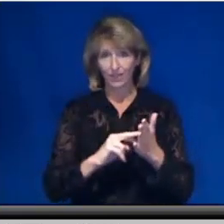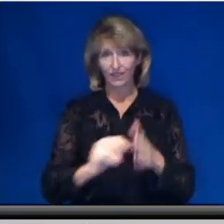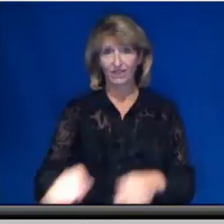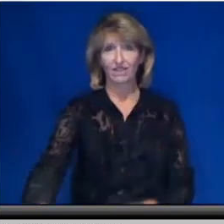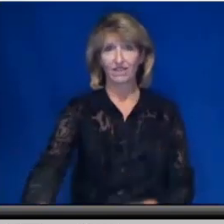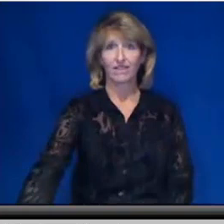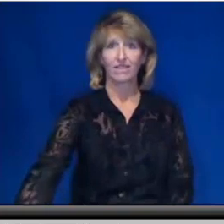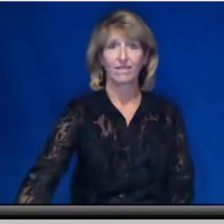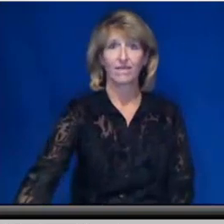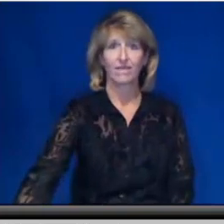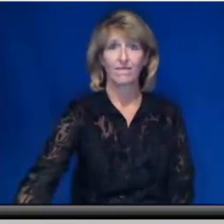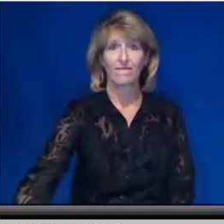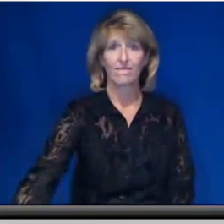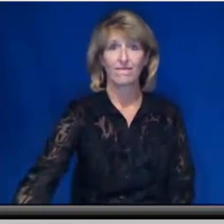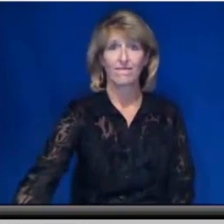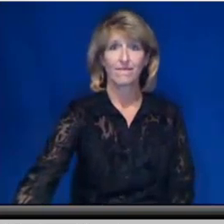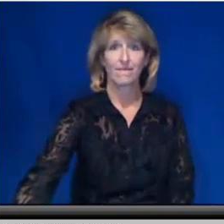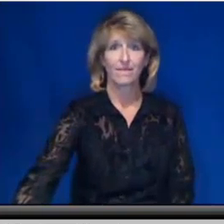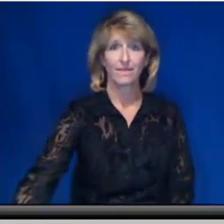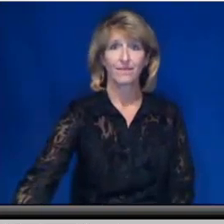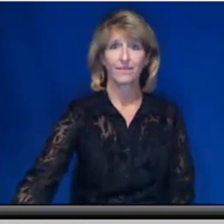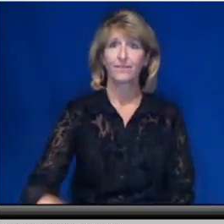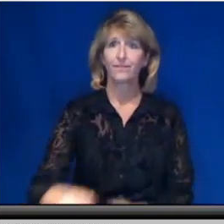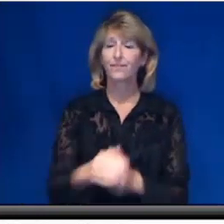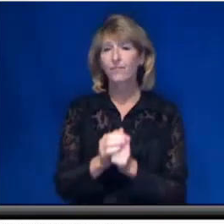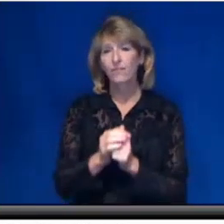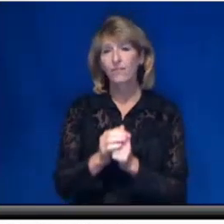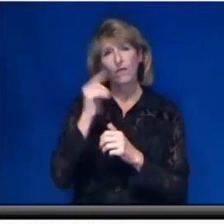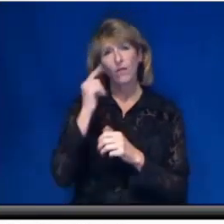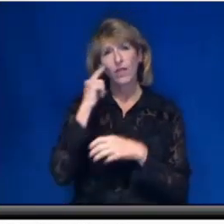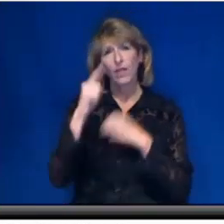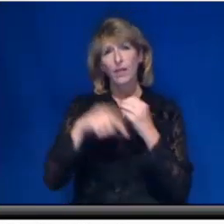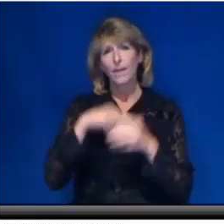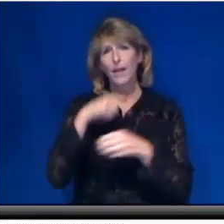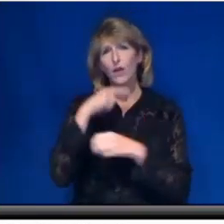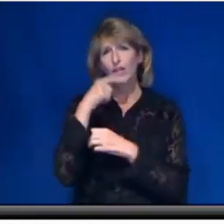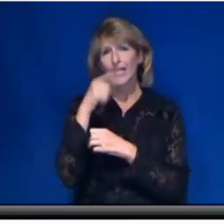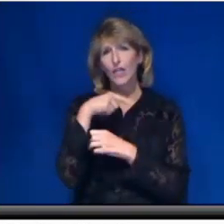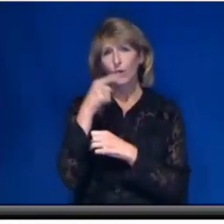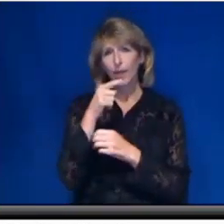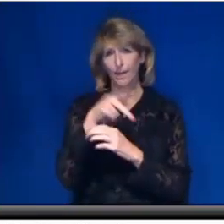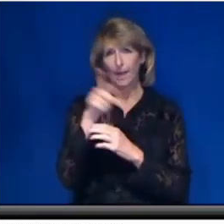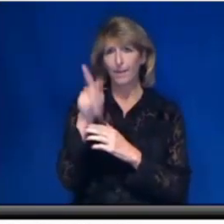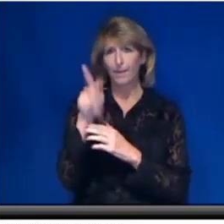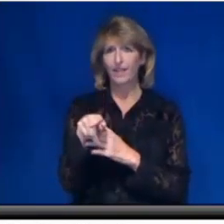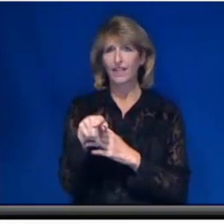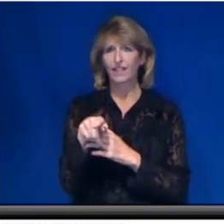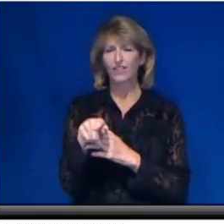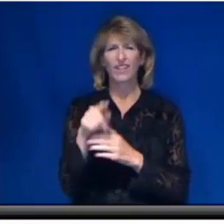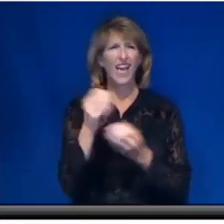person drops all of those things just to be able to drink, that's an indication of an addiction.